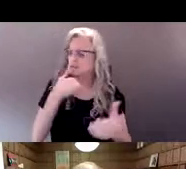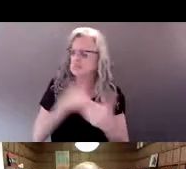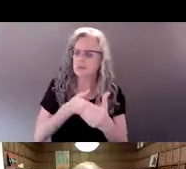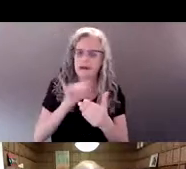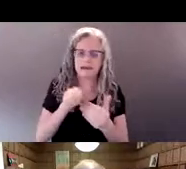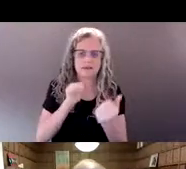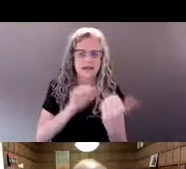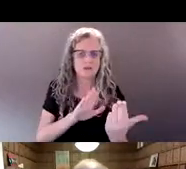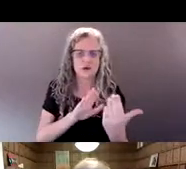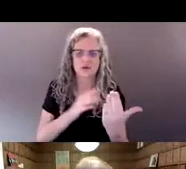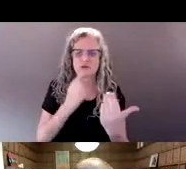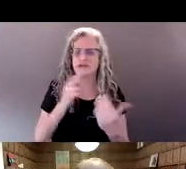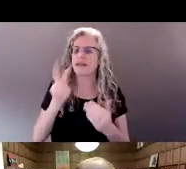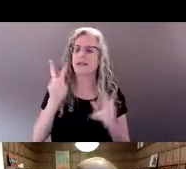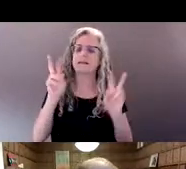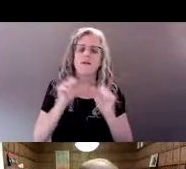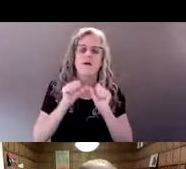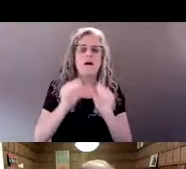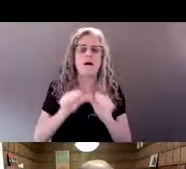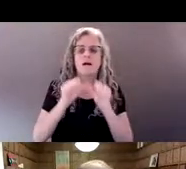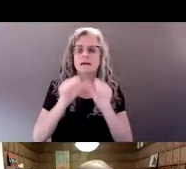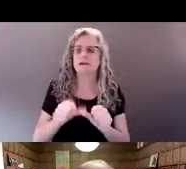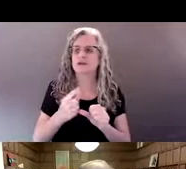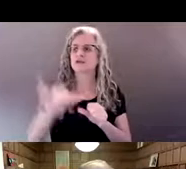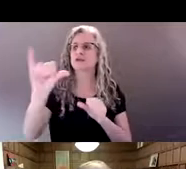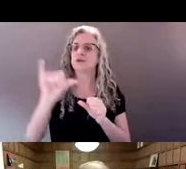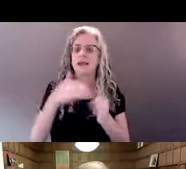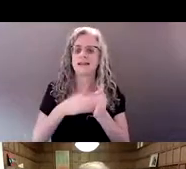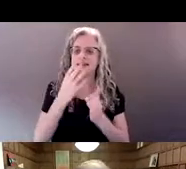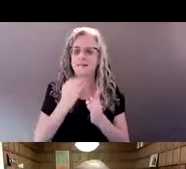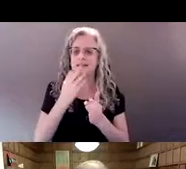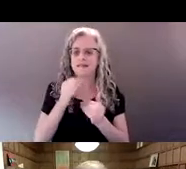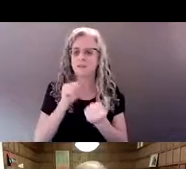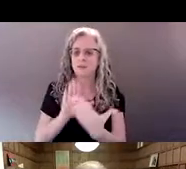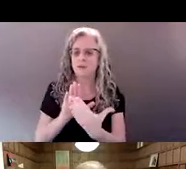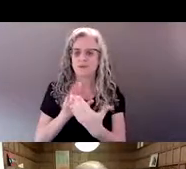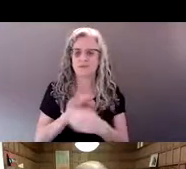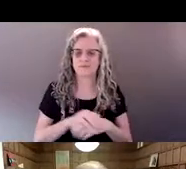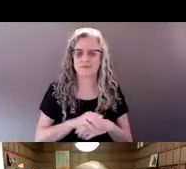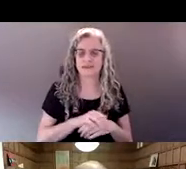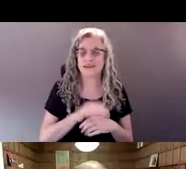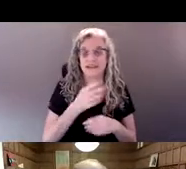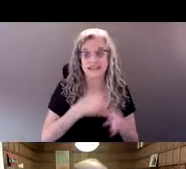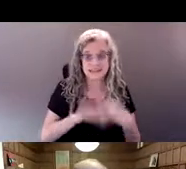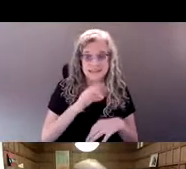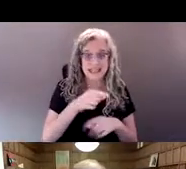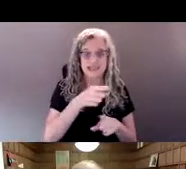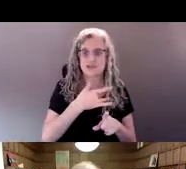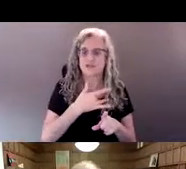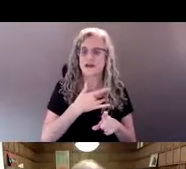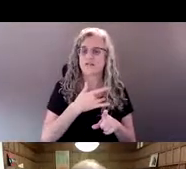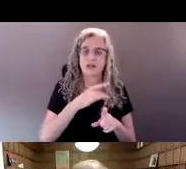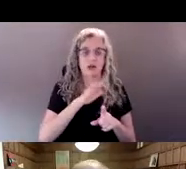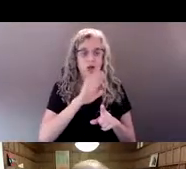it eternal anti-Semitism. The anti-Semitism of her age, she insisted, was the product of